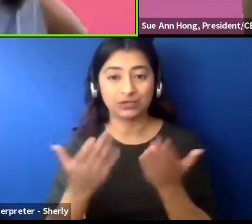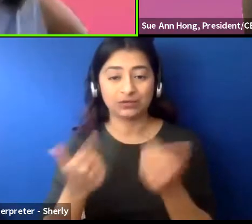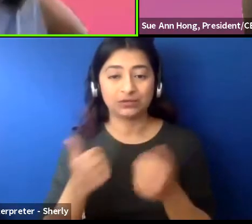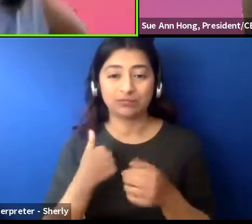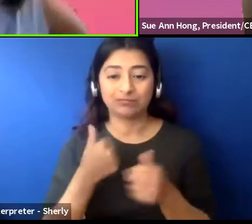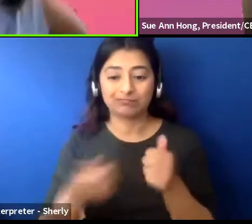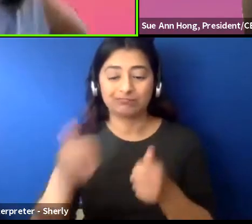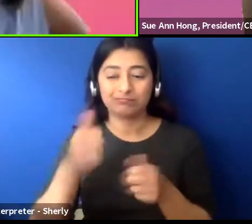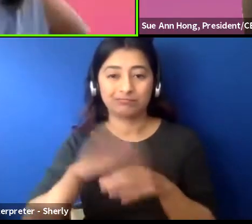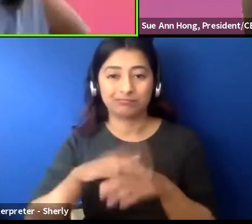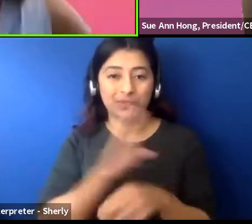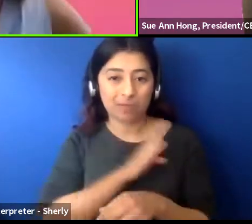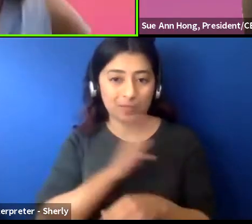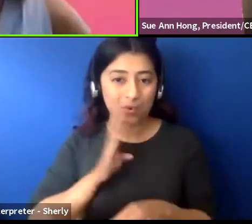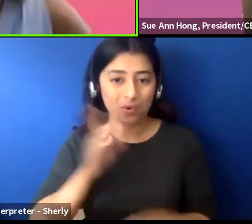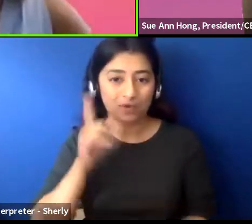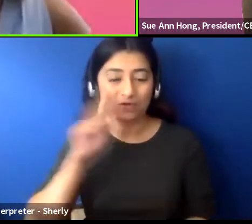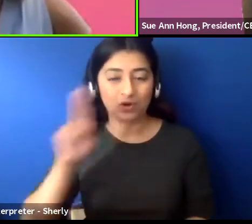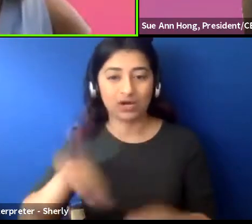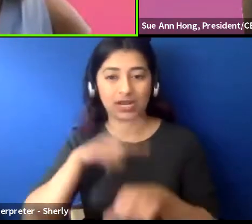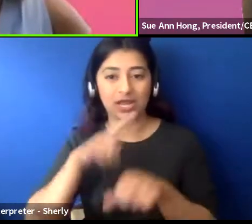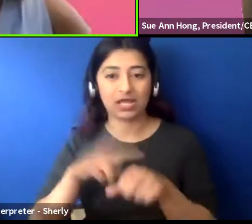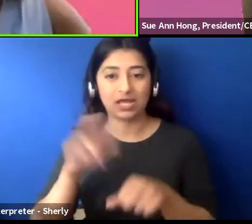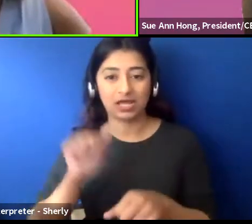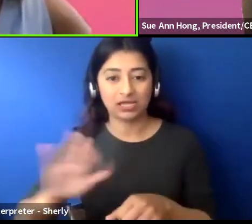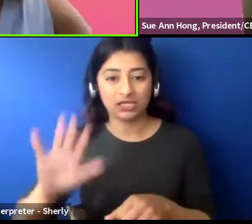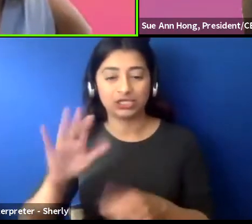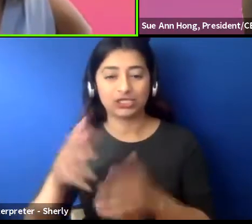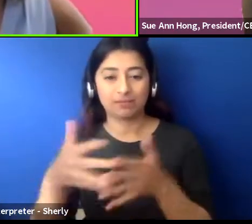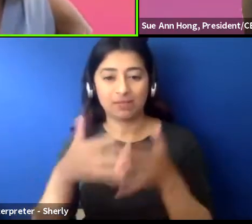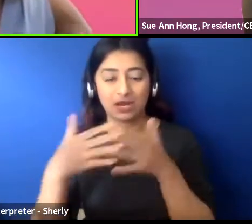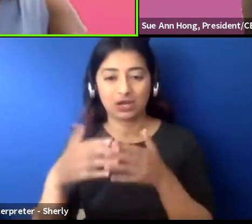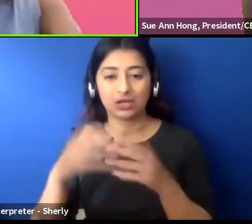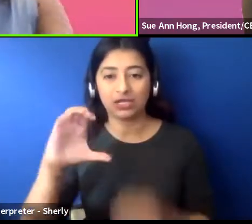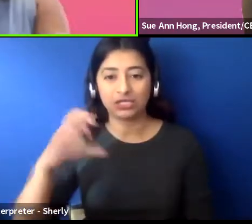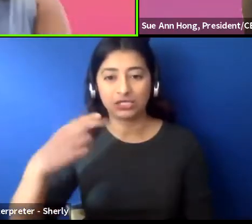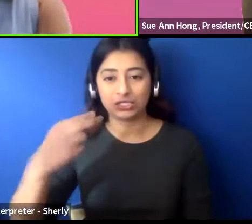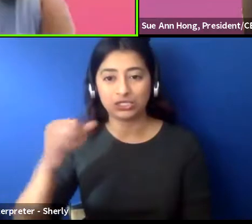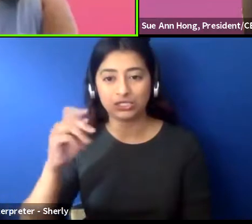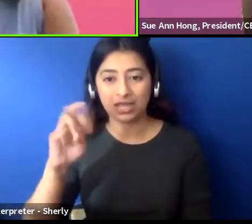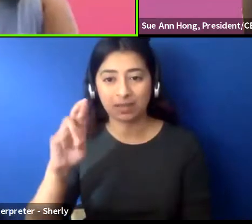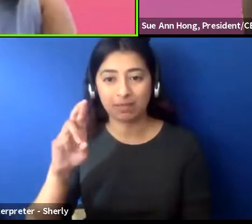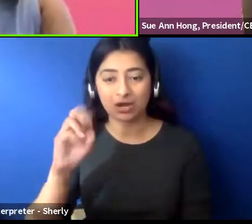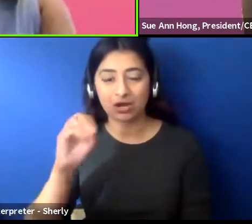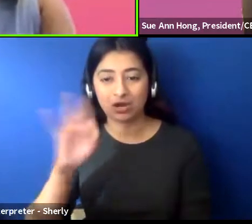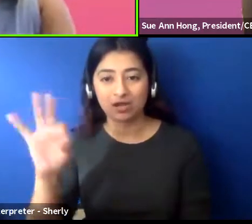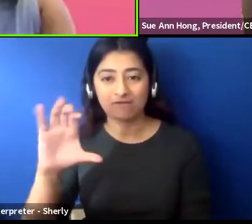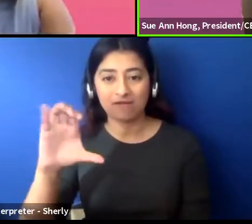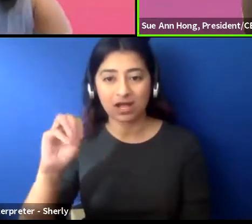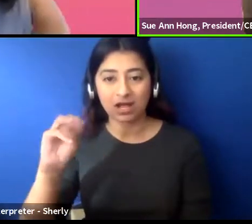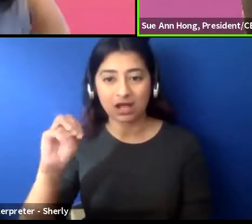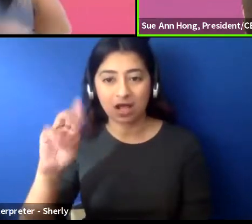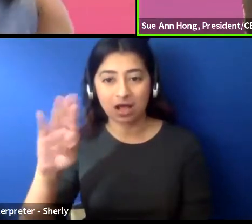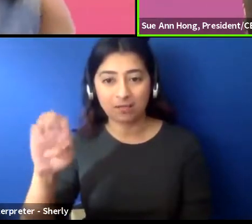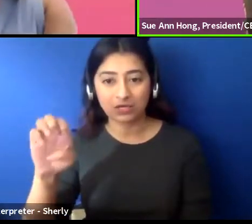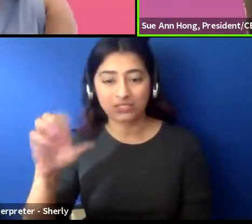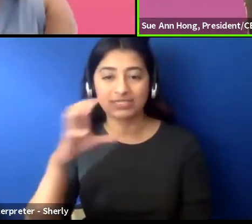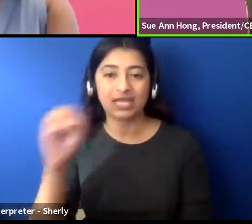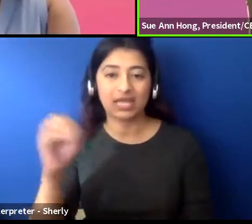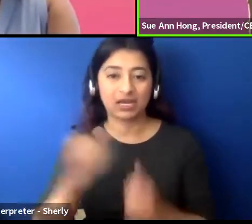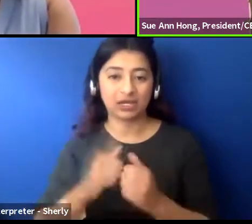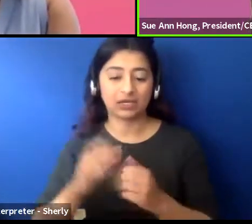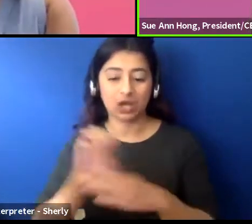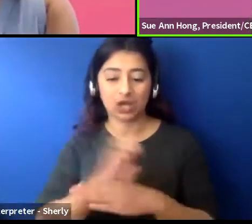board of the National Asian American Chamber of Commerce and Entrepreneurship. Thanks. Thank you so much,